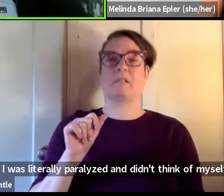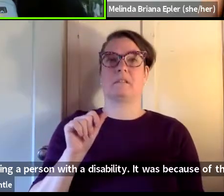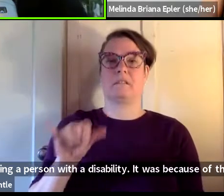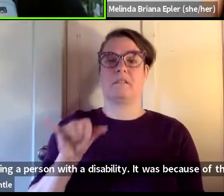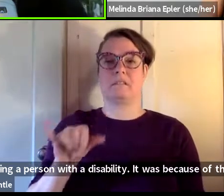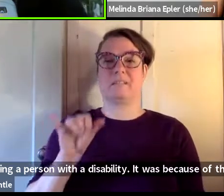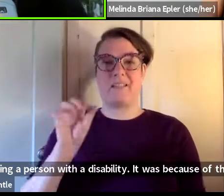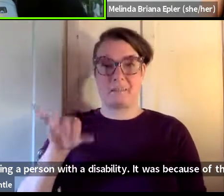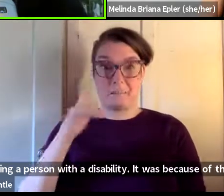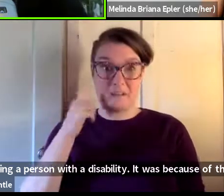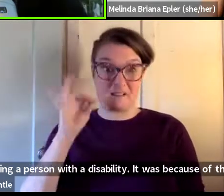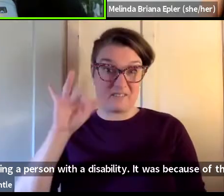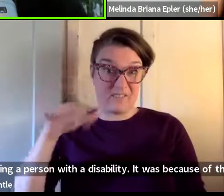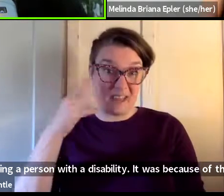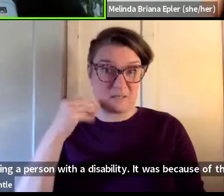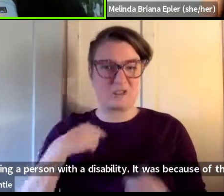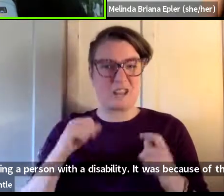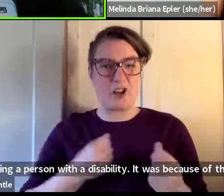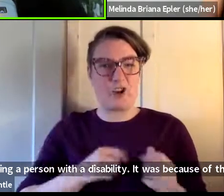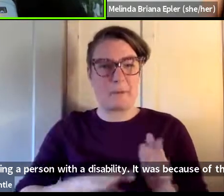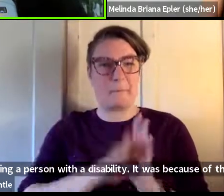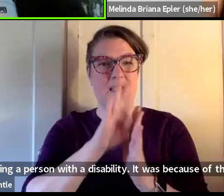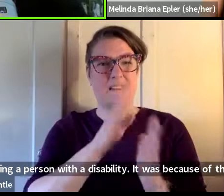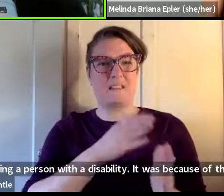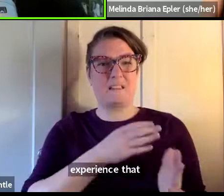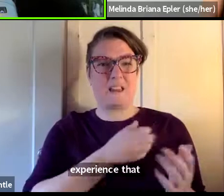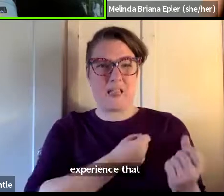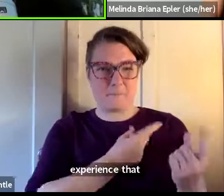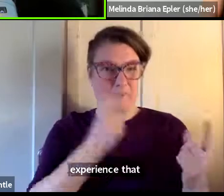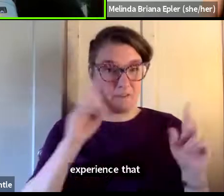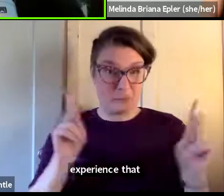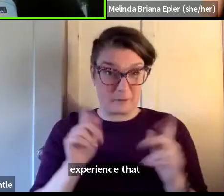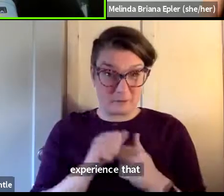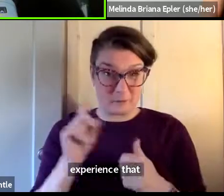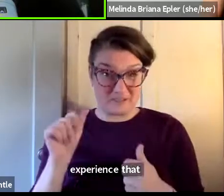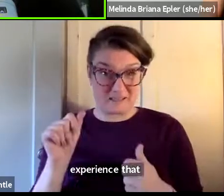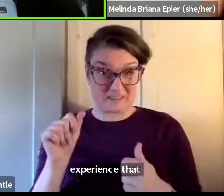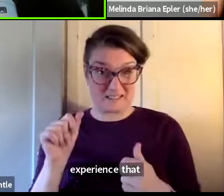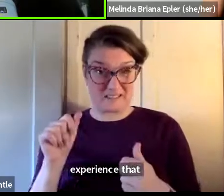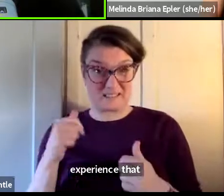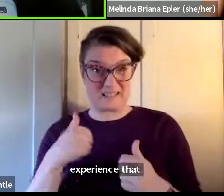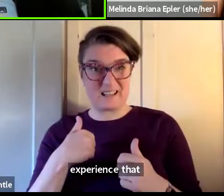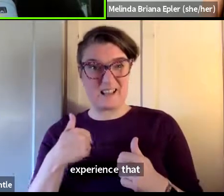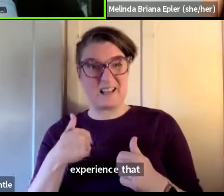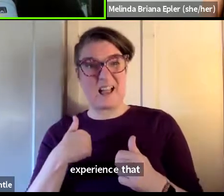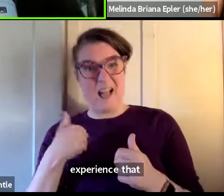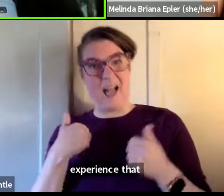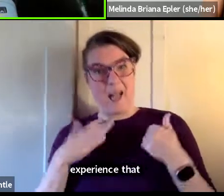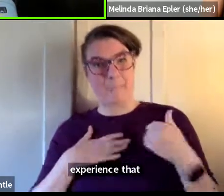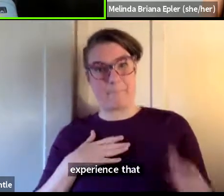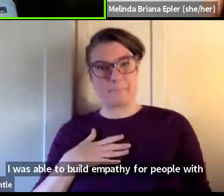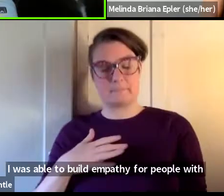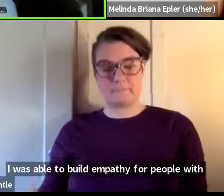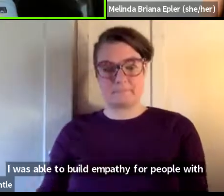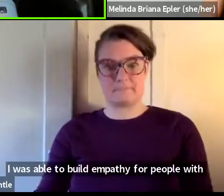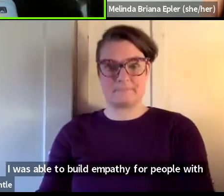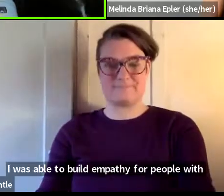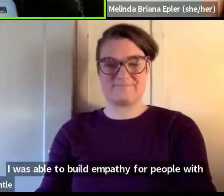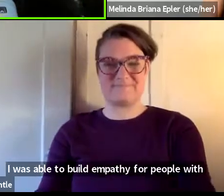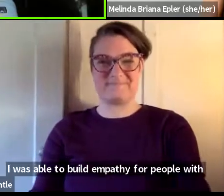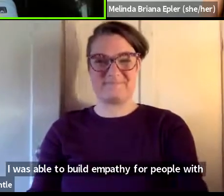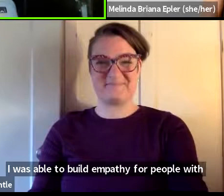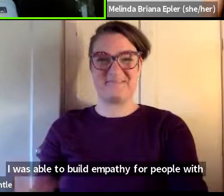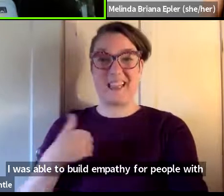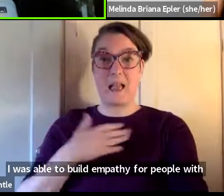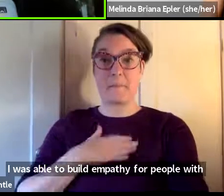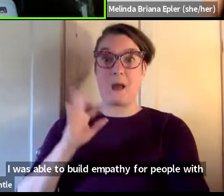able to build empathy for people with disabilities. I had my own story to draw on. Before that, I